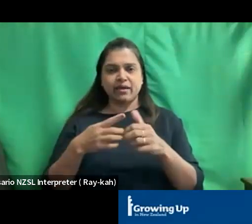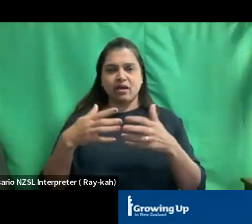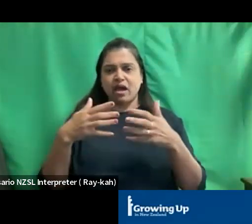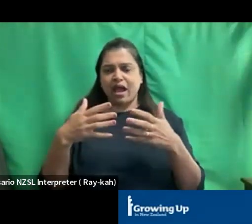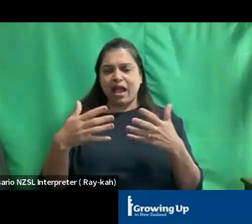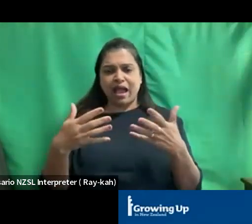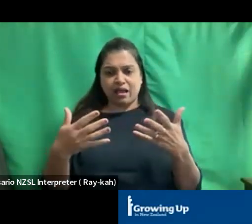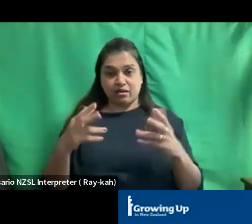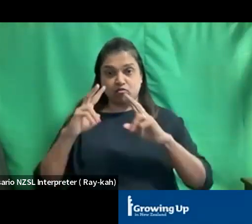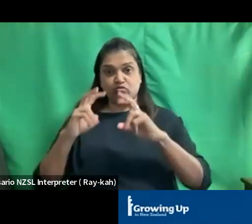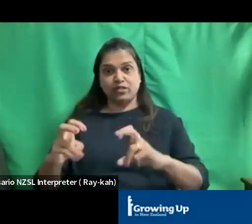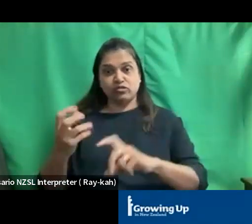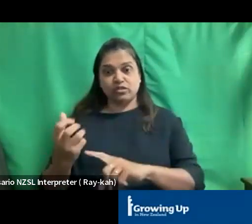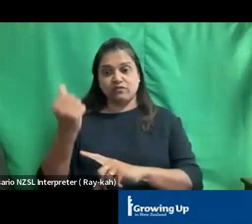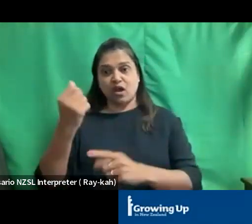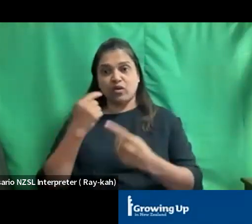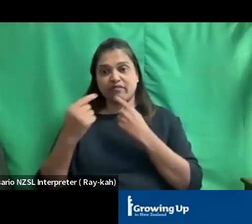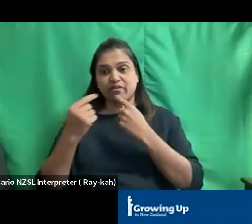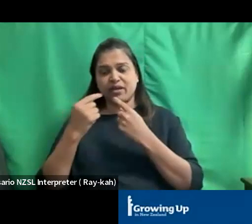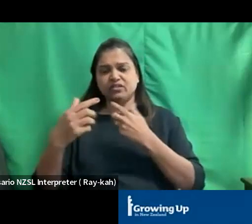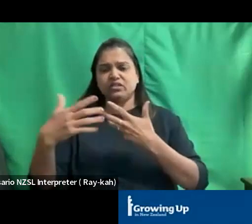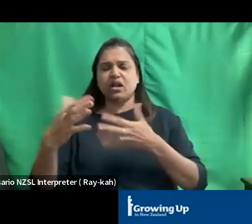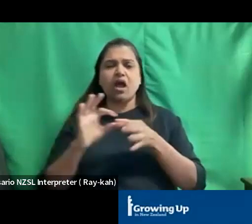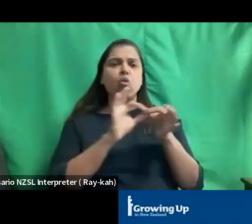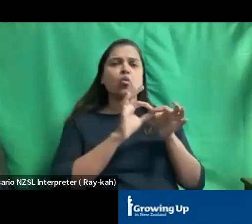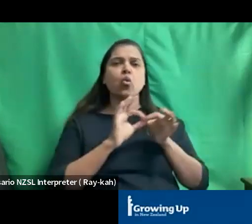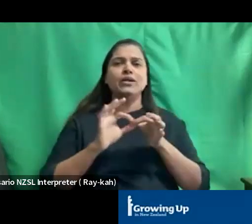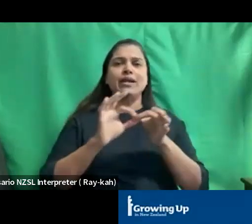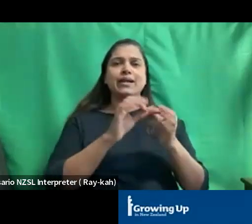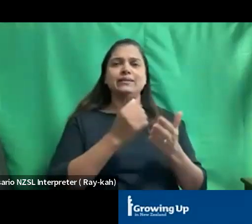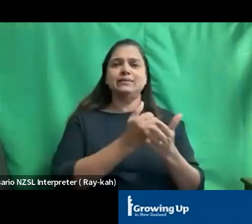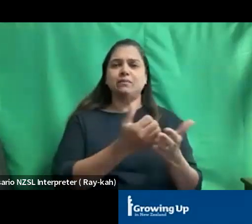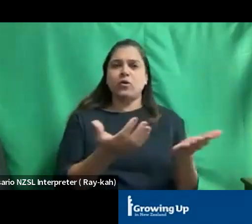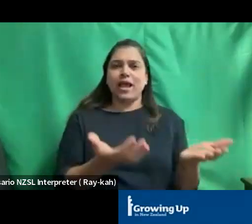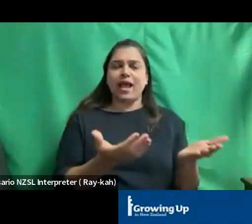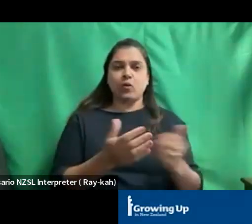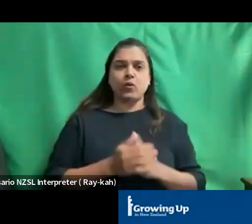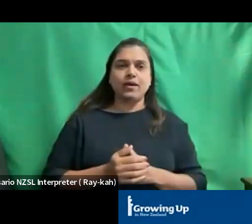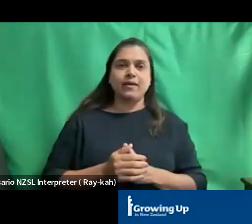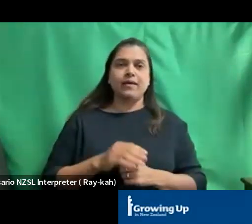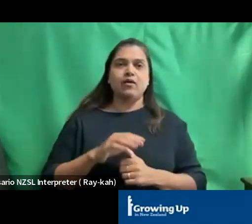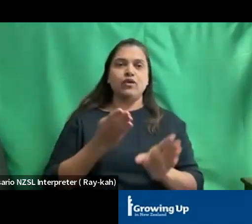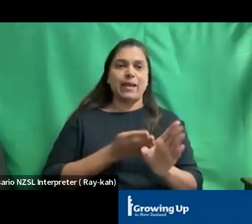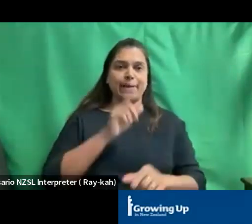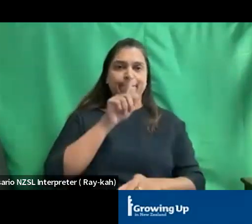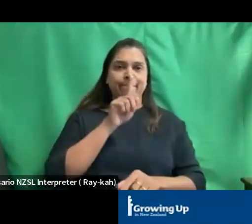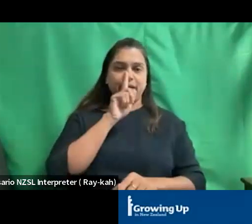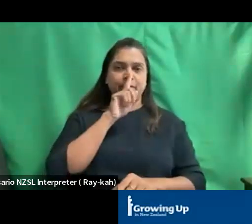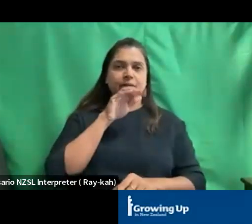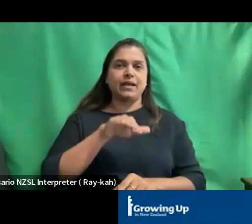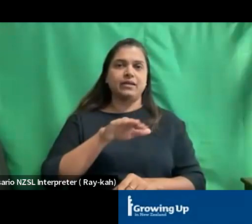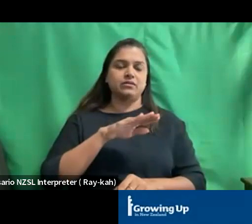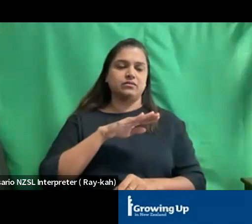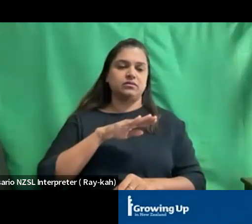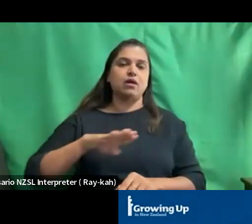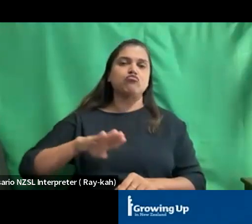information to think about more coordinated support earlier for young people in that primary intermediate setting. So you might want to type